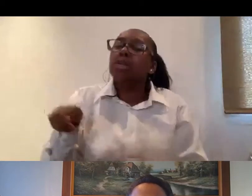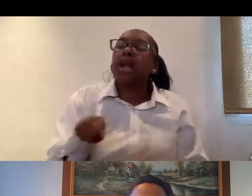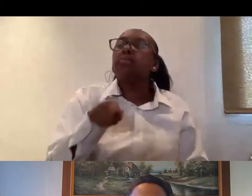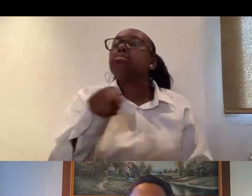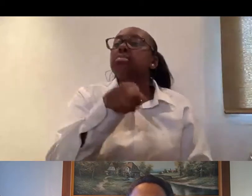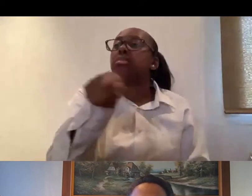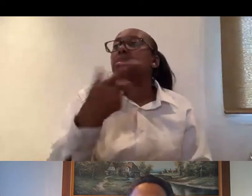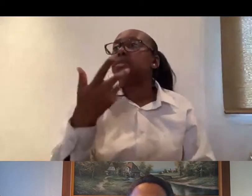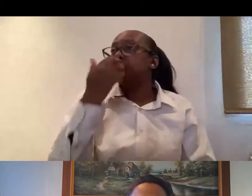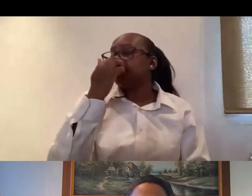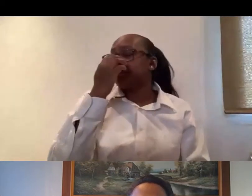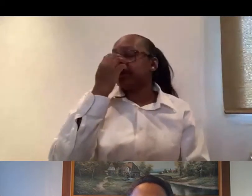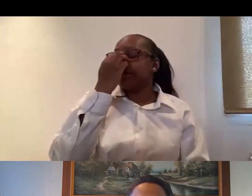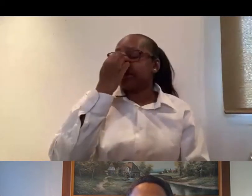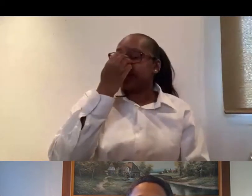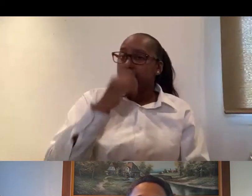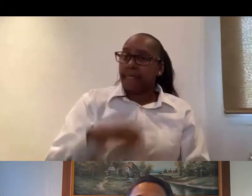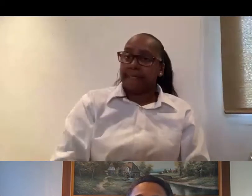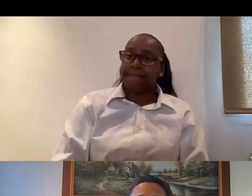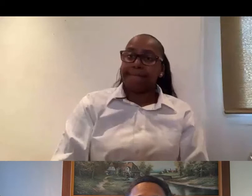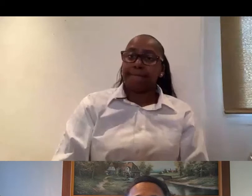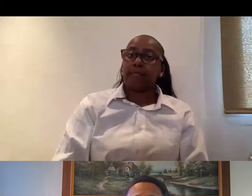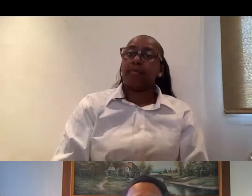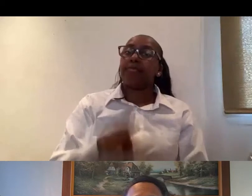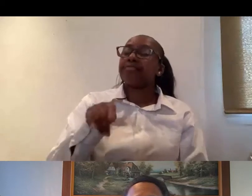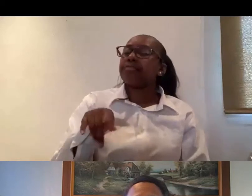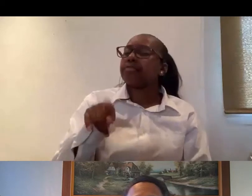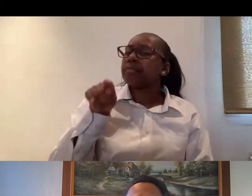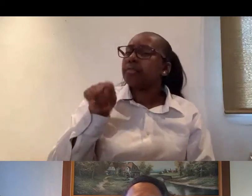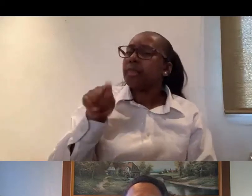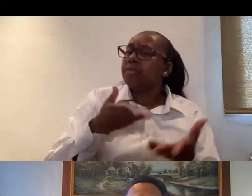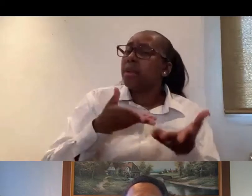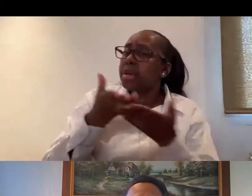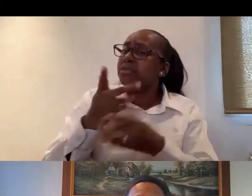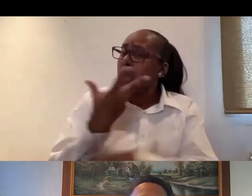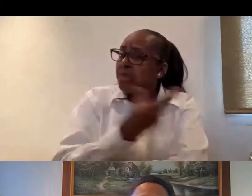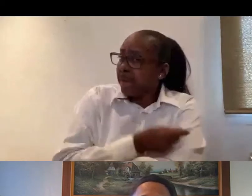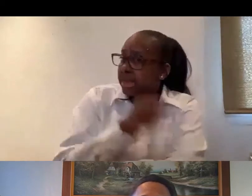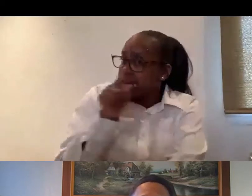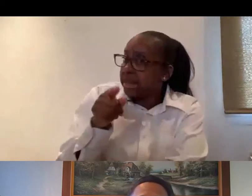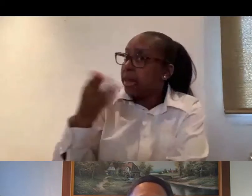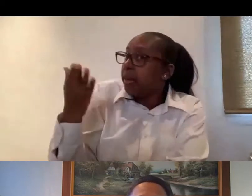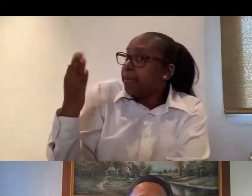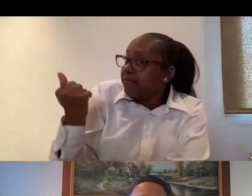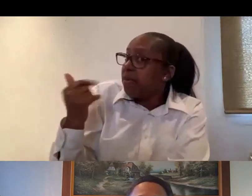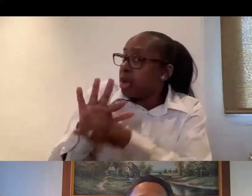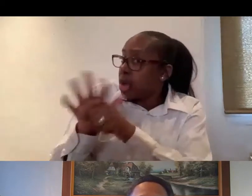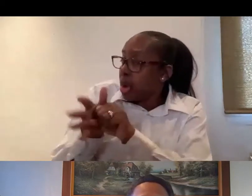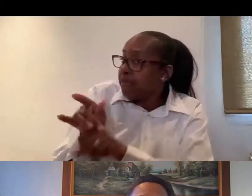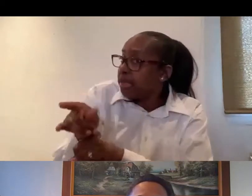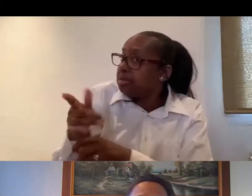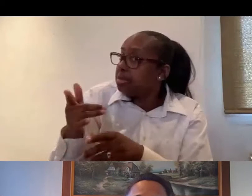through it to begin with. But yeah. And if you were offered the vaccine before you got